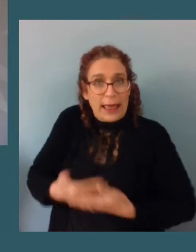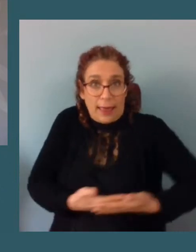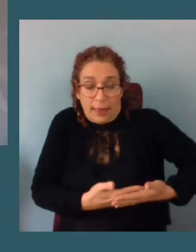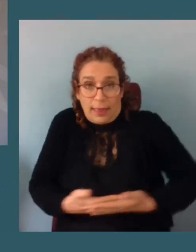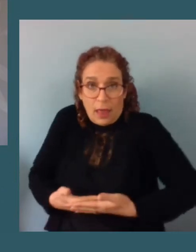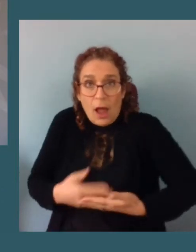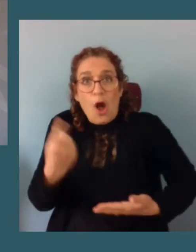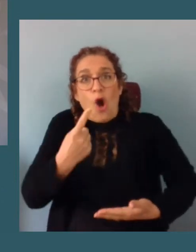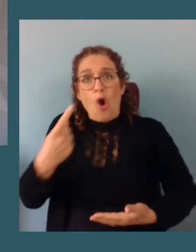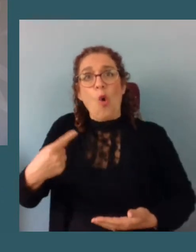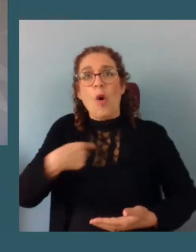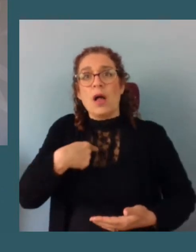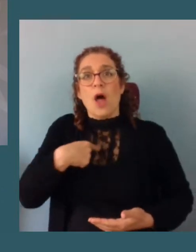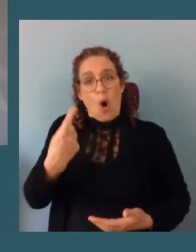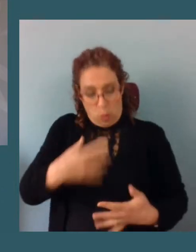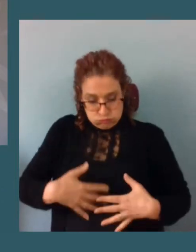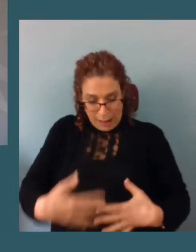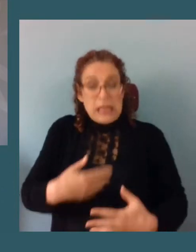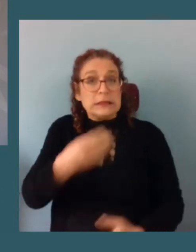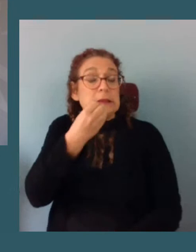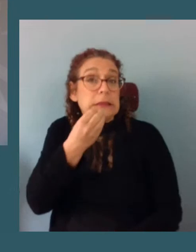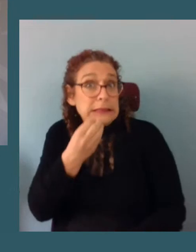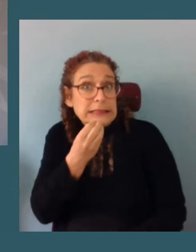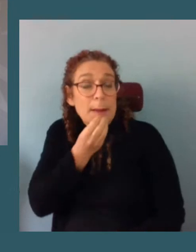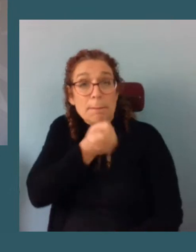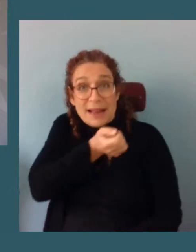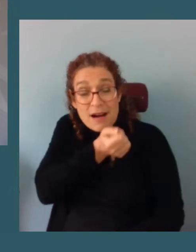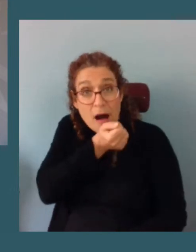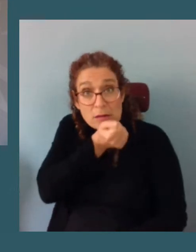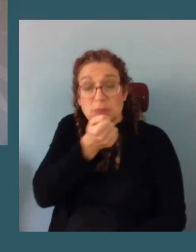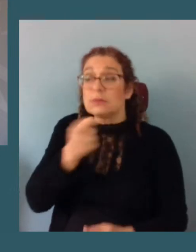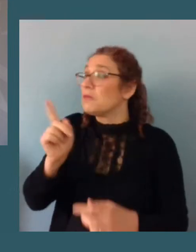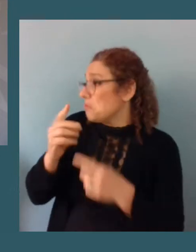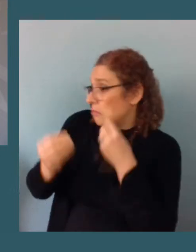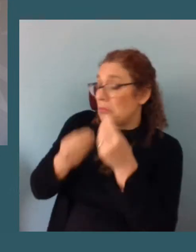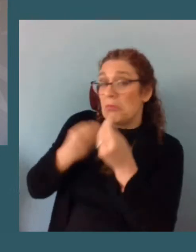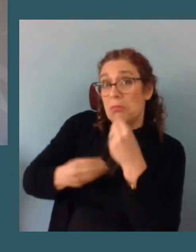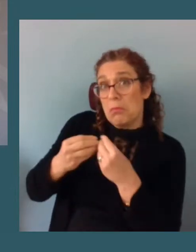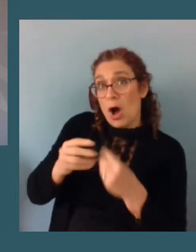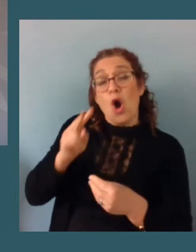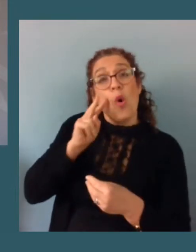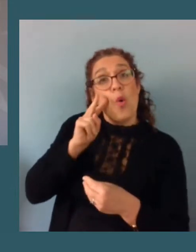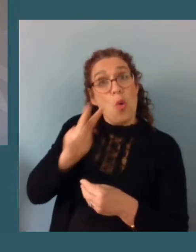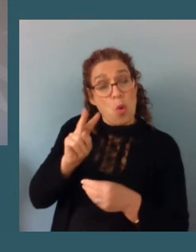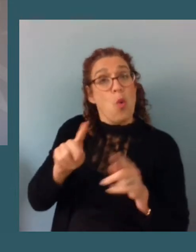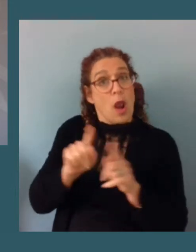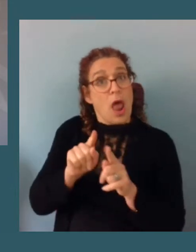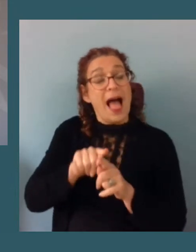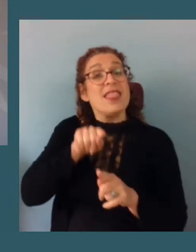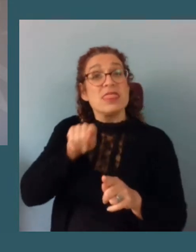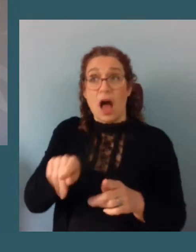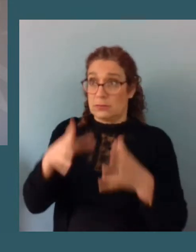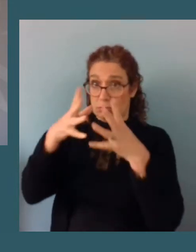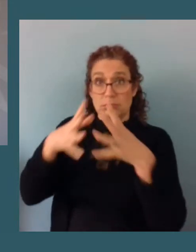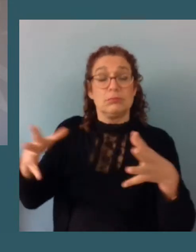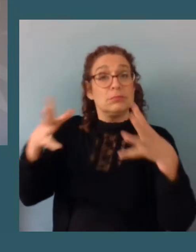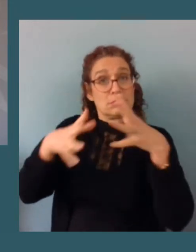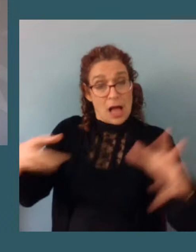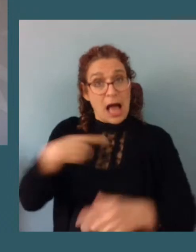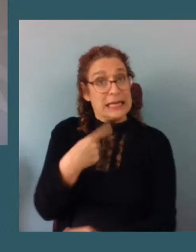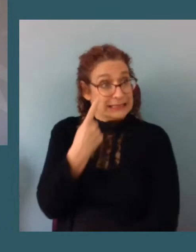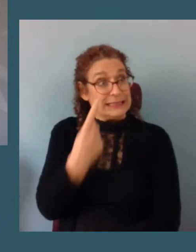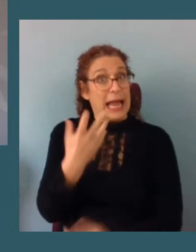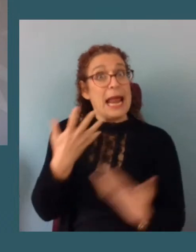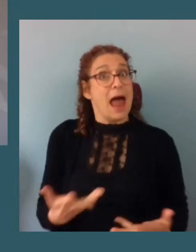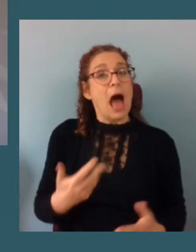peanut through pregnancy and through breastfeeding, that number seems to be increasing because I see that in my clinics now. Children